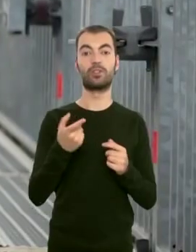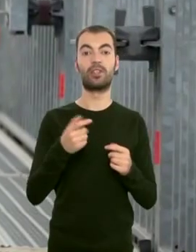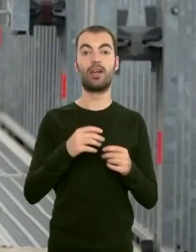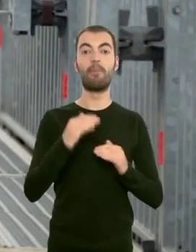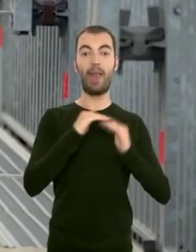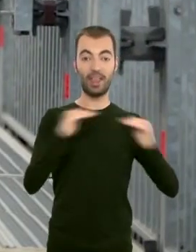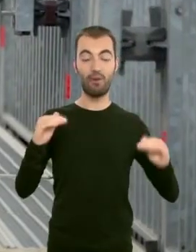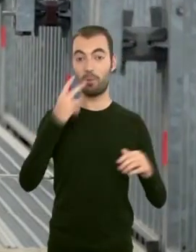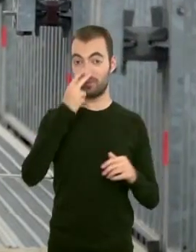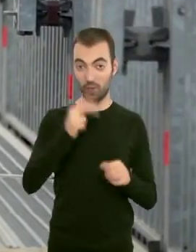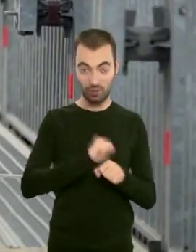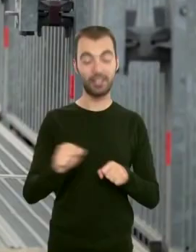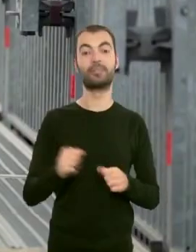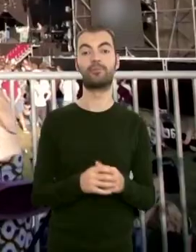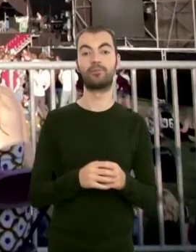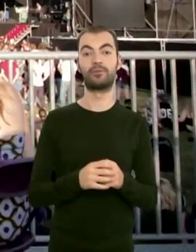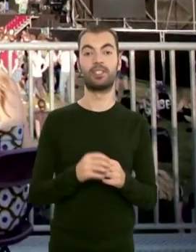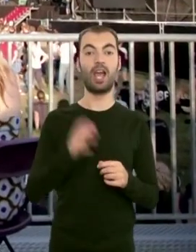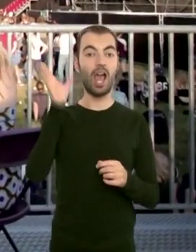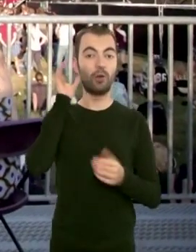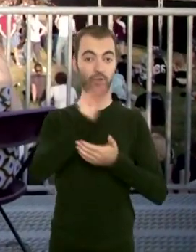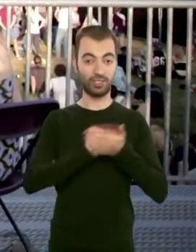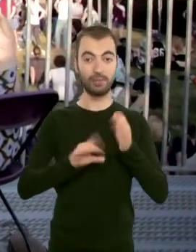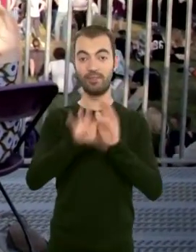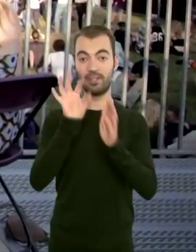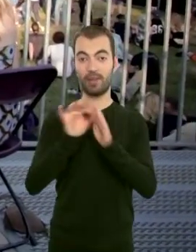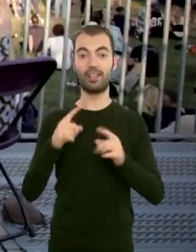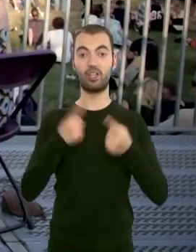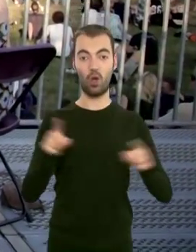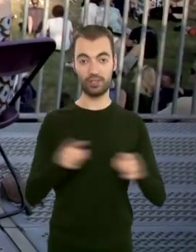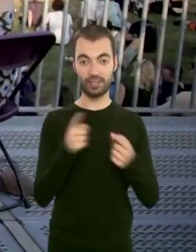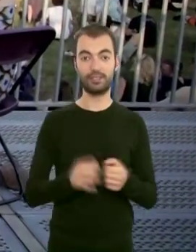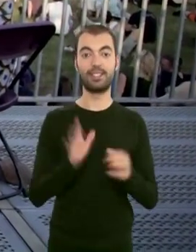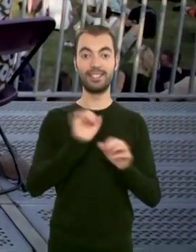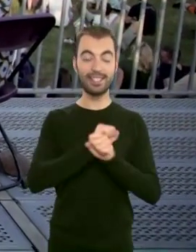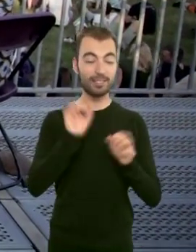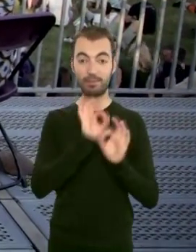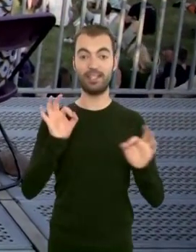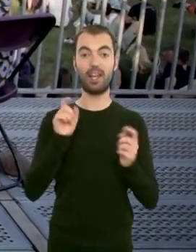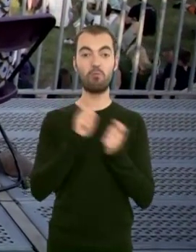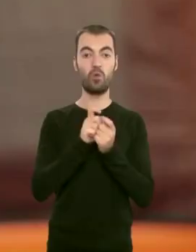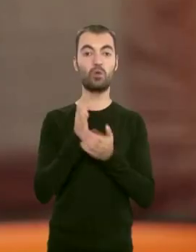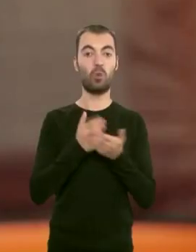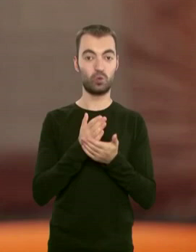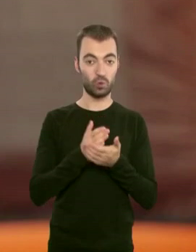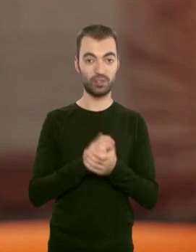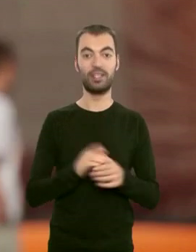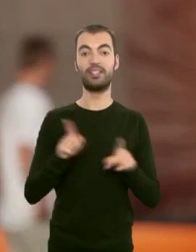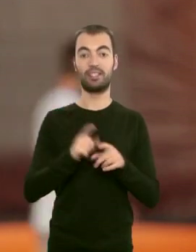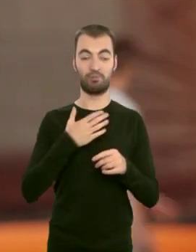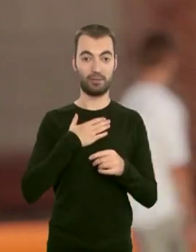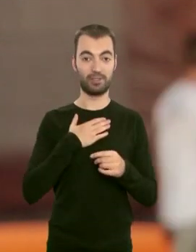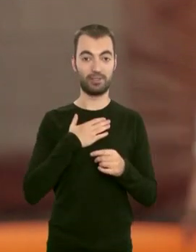platform. We have a description of best concerts, a special part of the We also